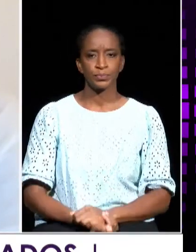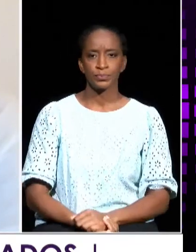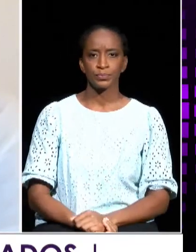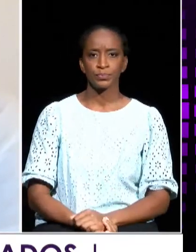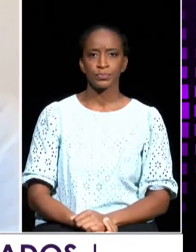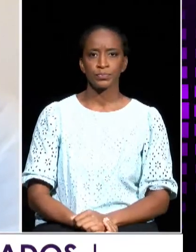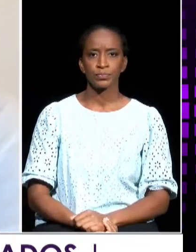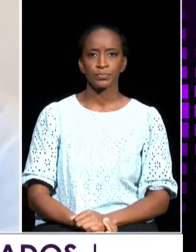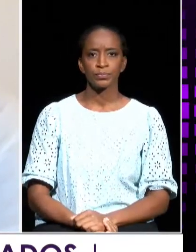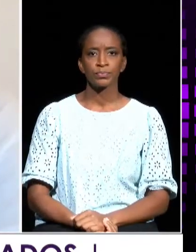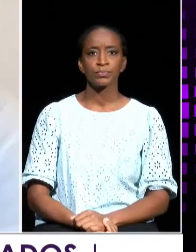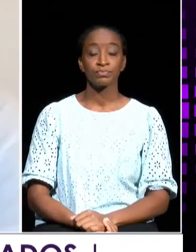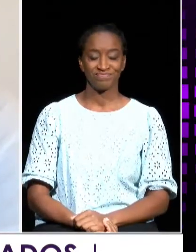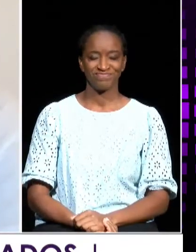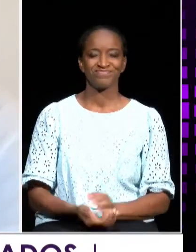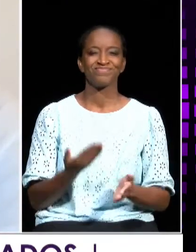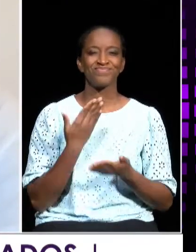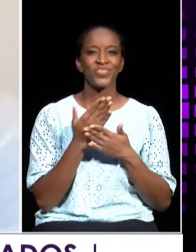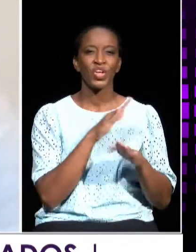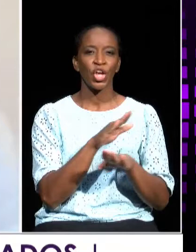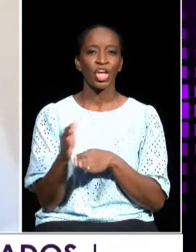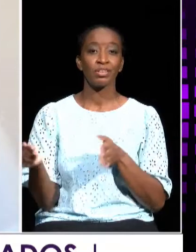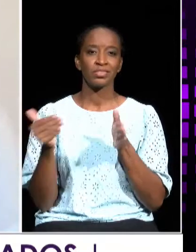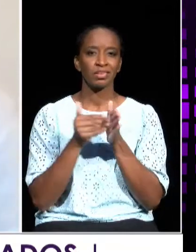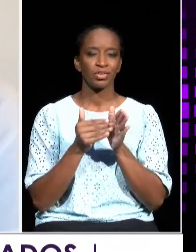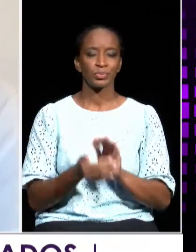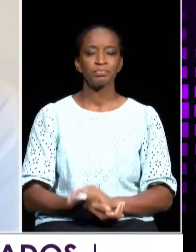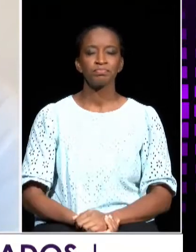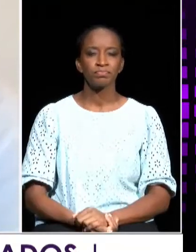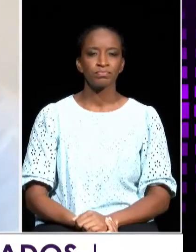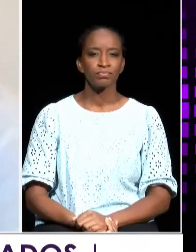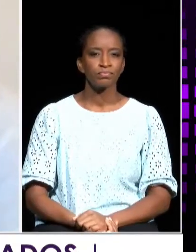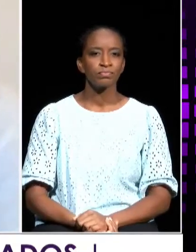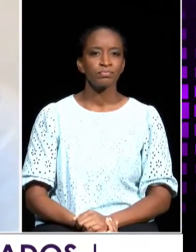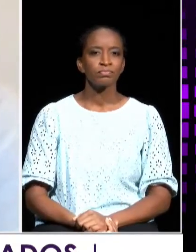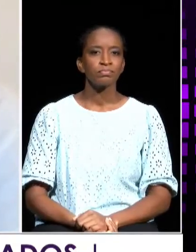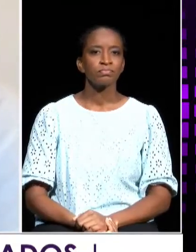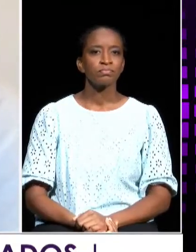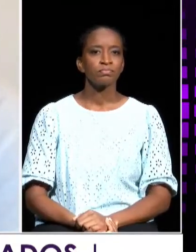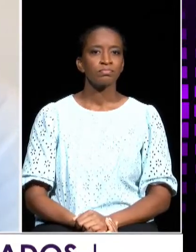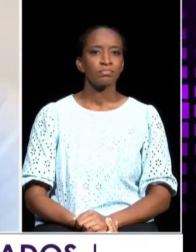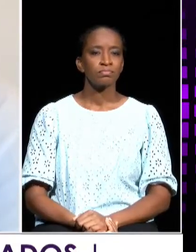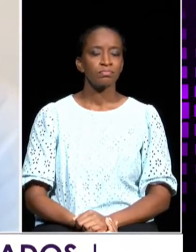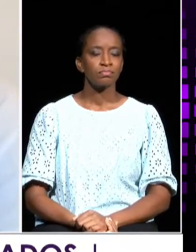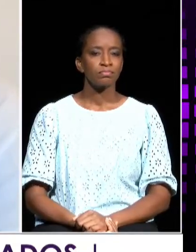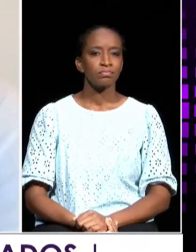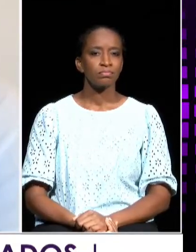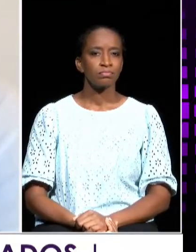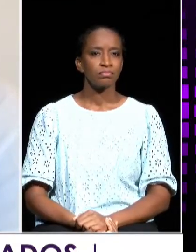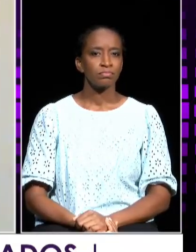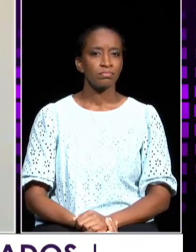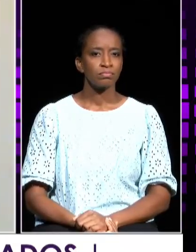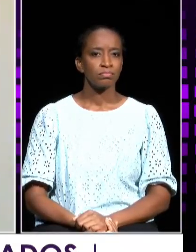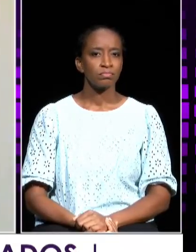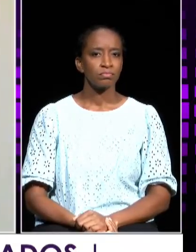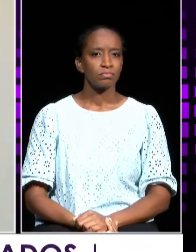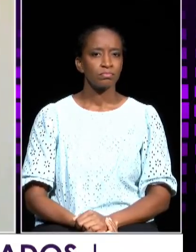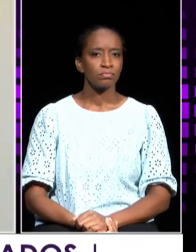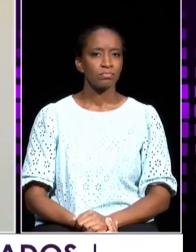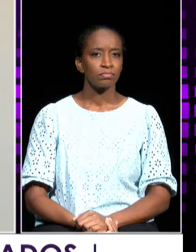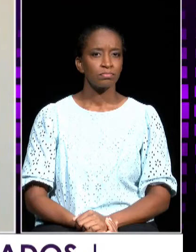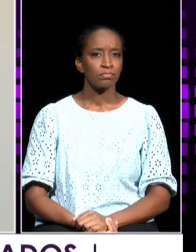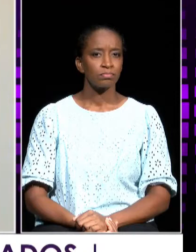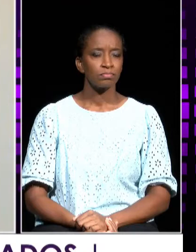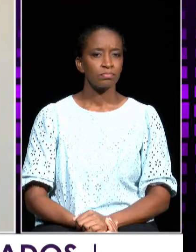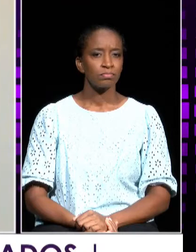Good evening, panel again. I really believe that is a very good initiative. The Ministry of Technical Education and Training,